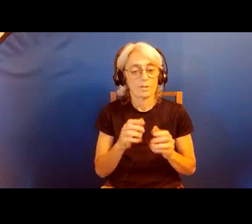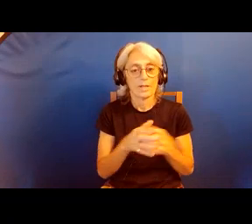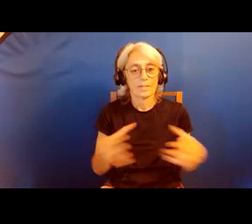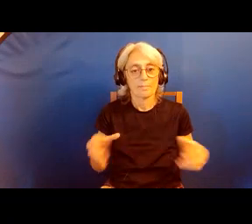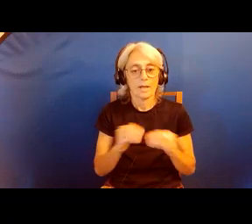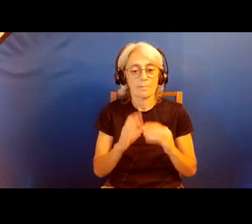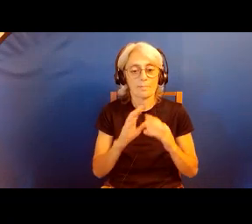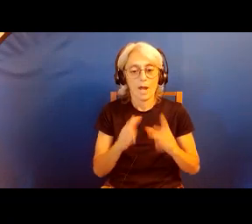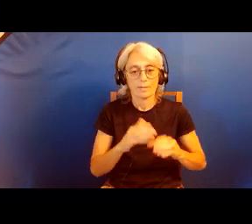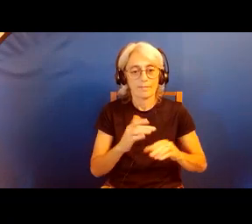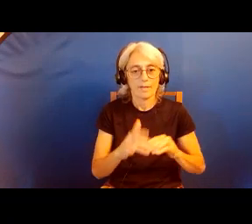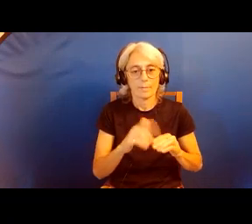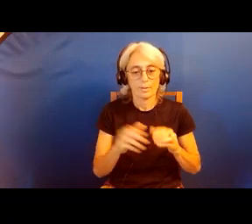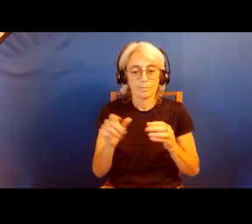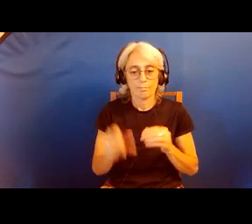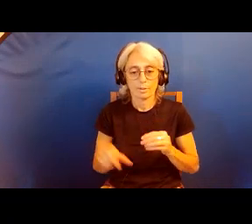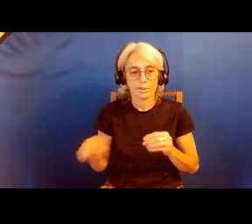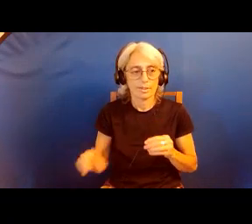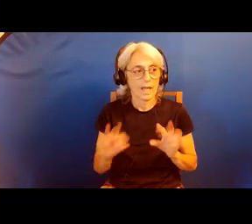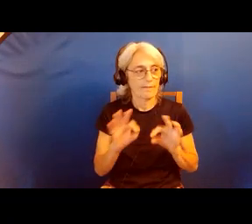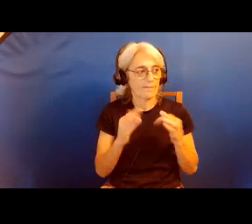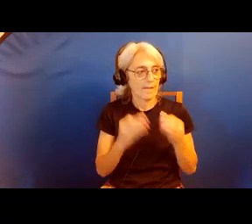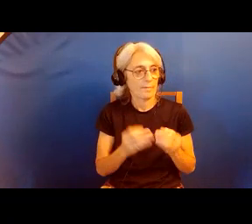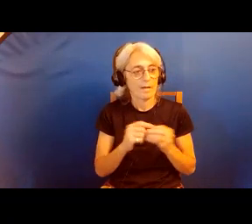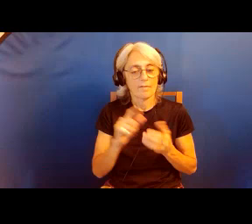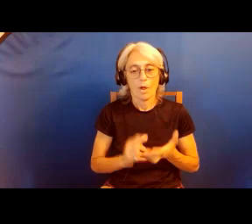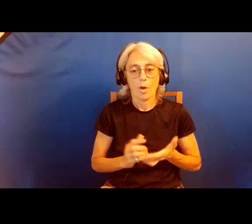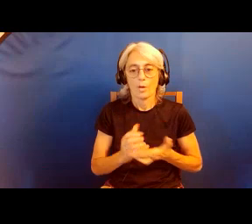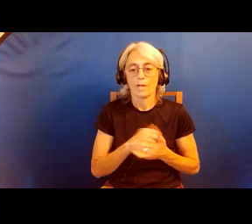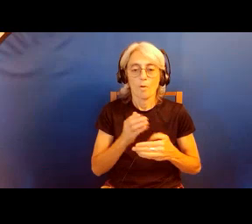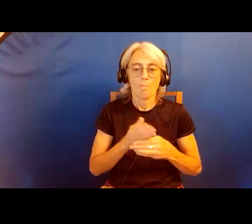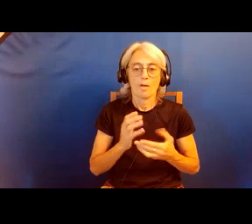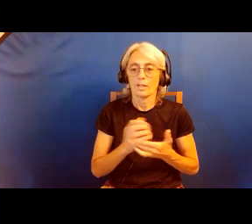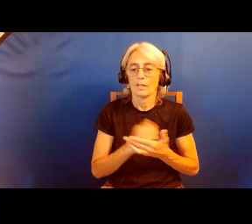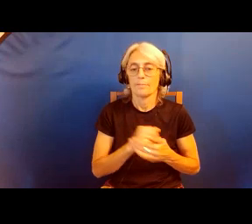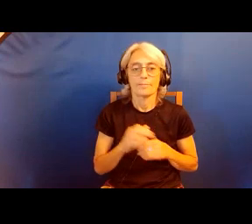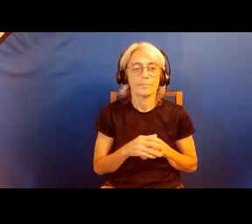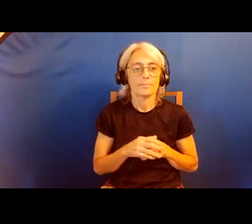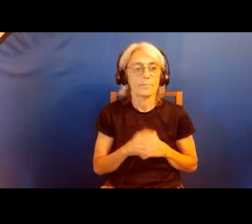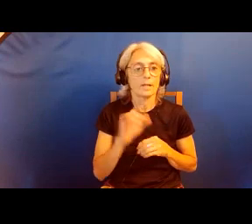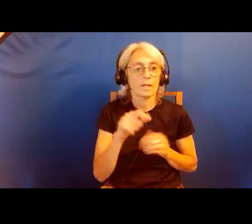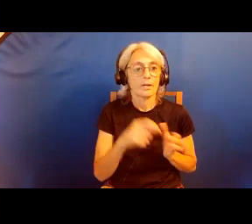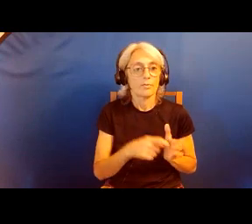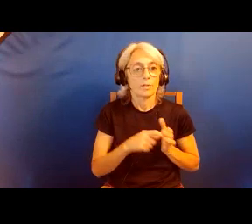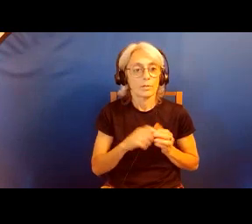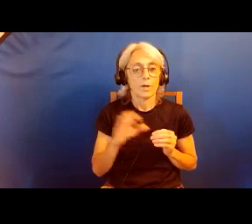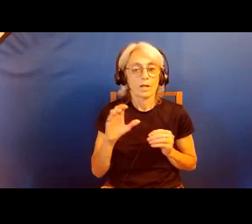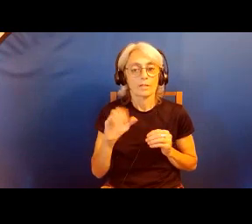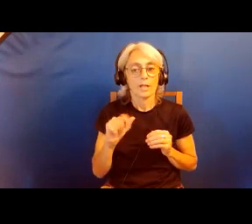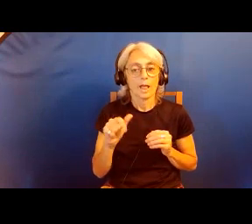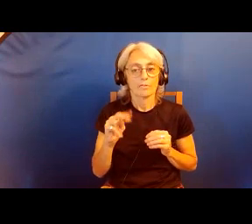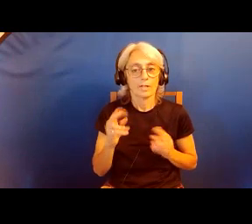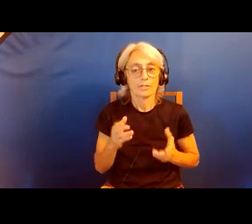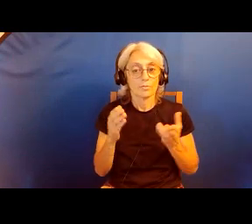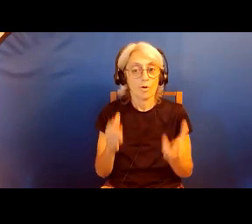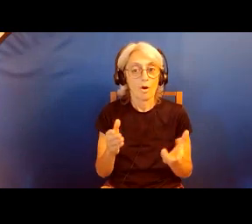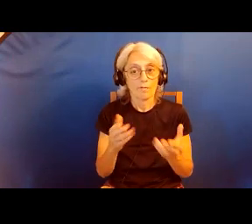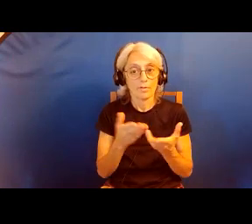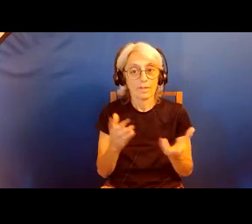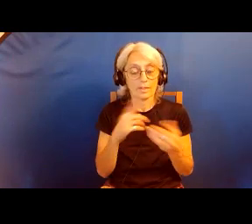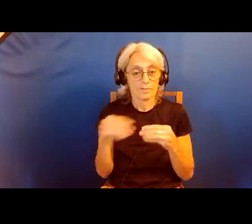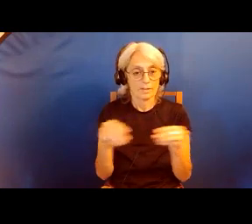persons and families of low or moderate income. While the Roberti Act requires Caltrans to offer properties for sale, the Act